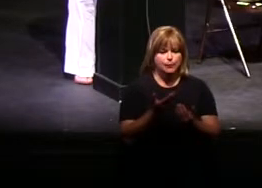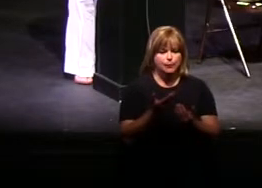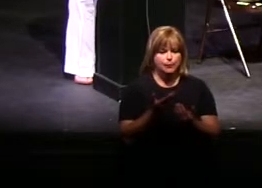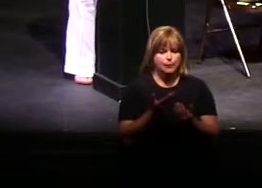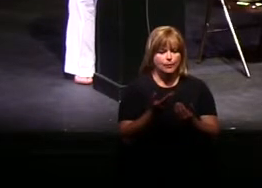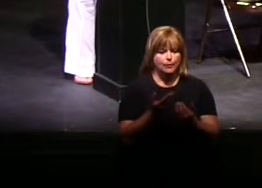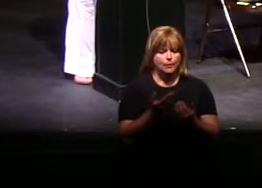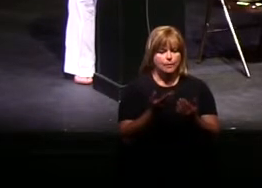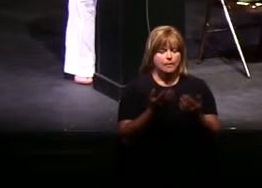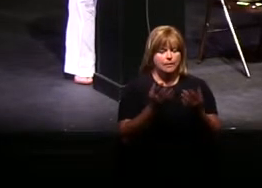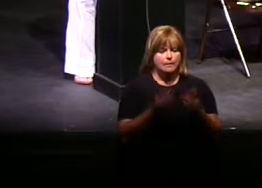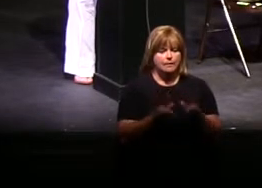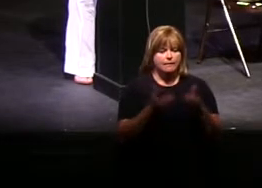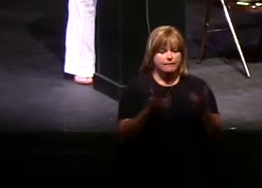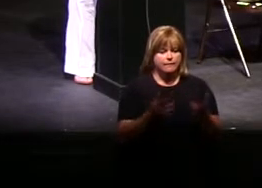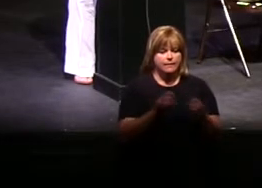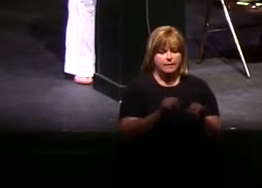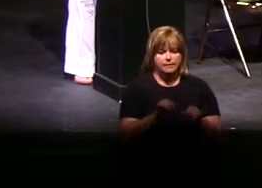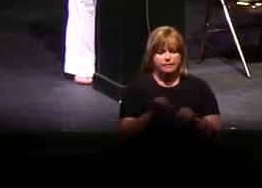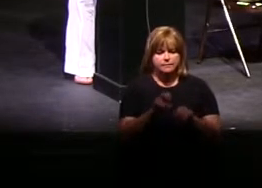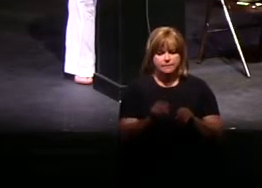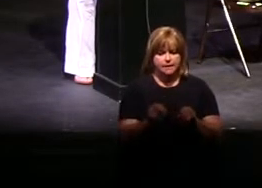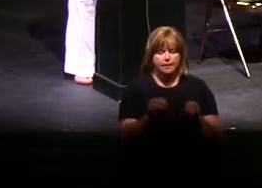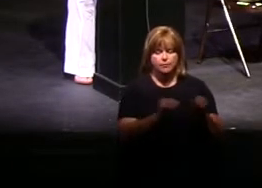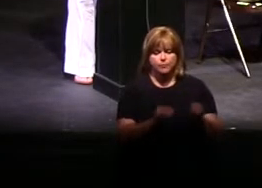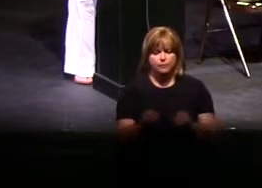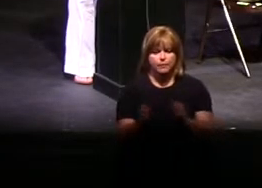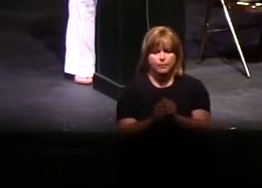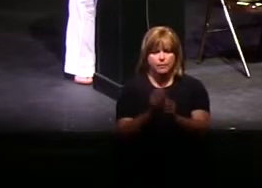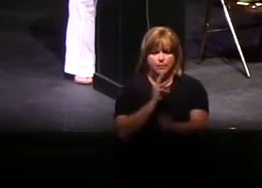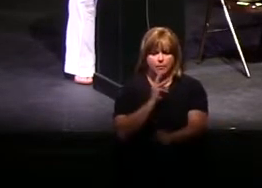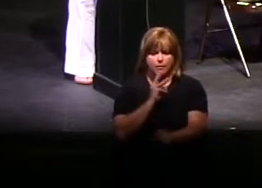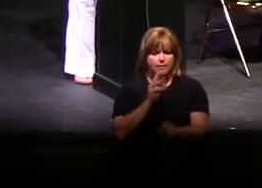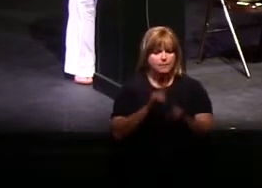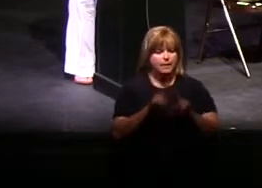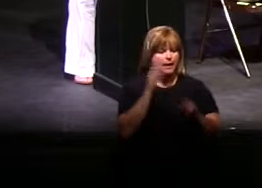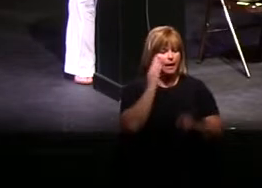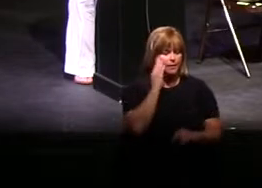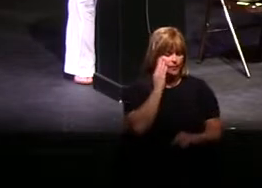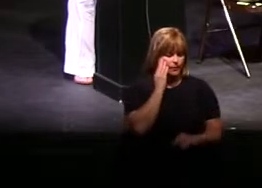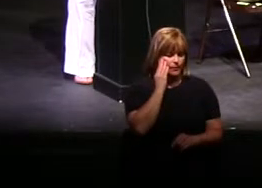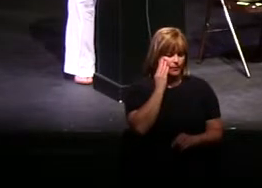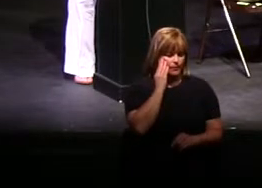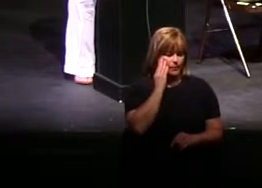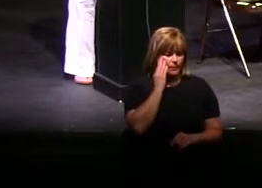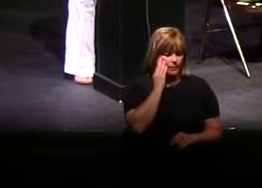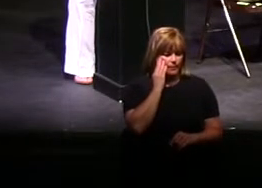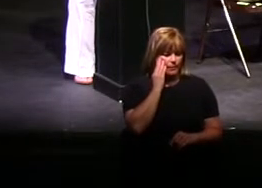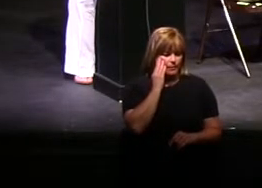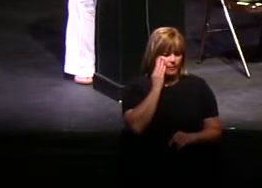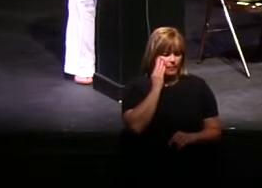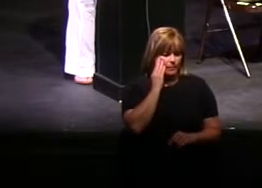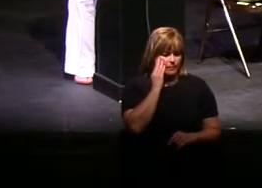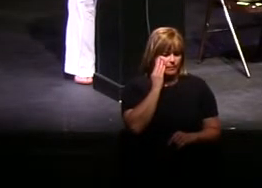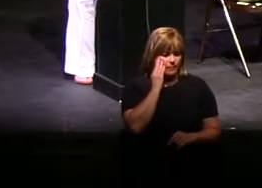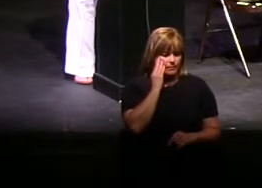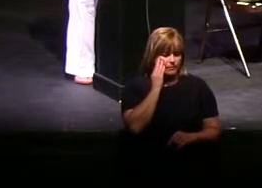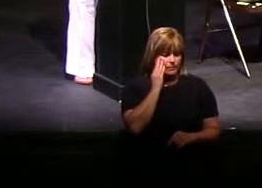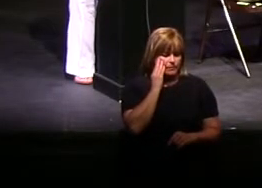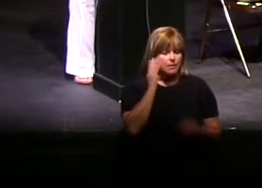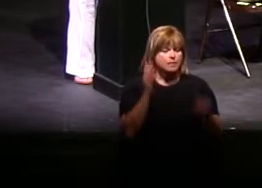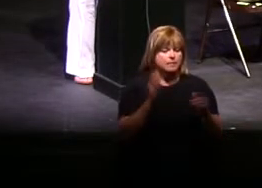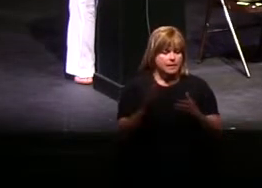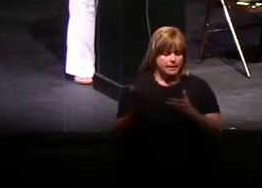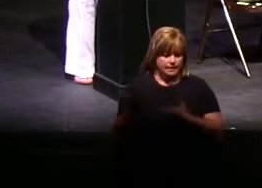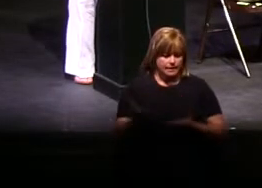of standing in moving water. What I know is this: I am on a journey, being